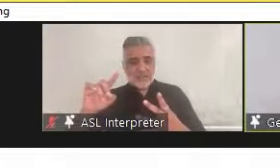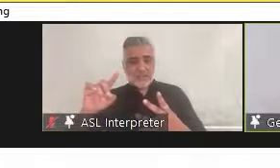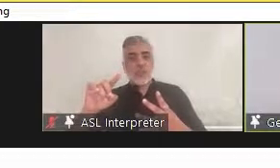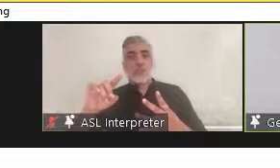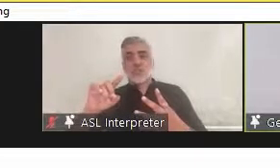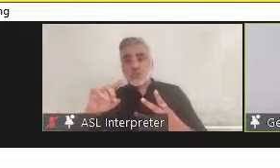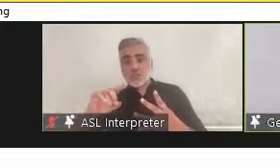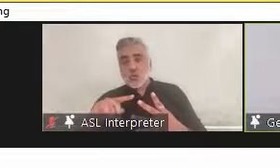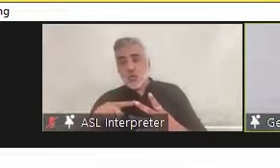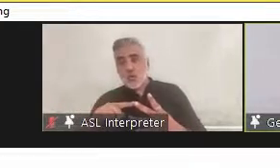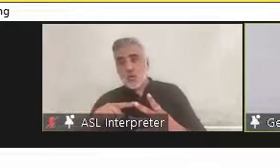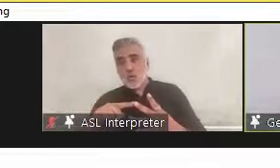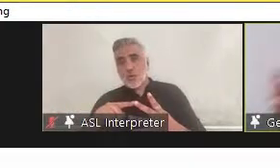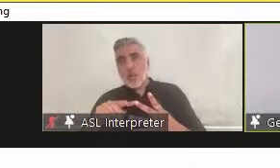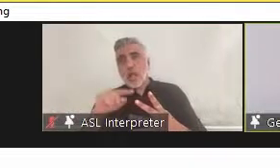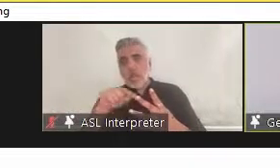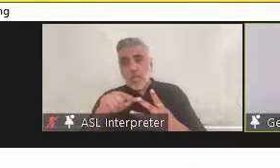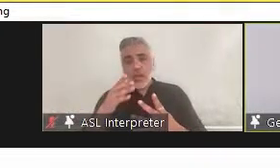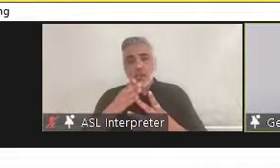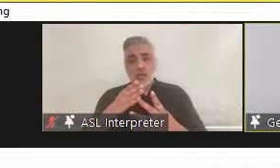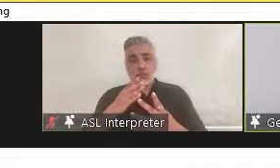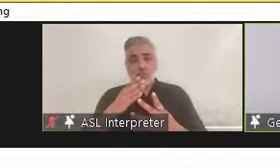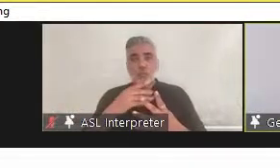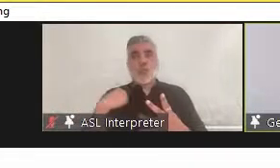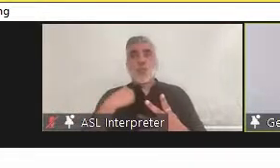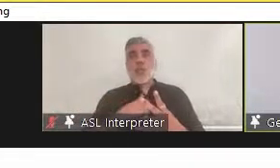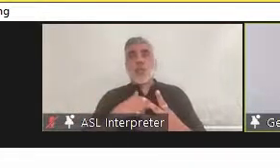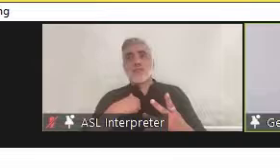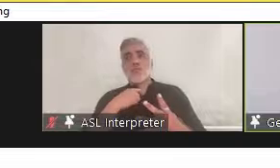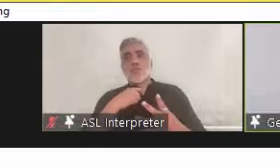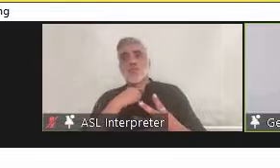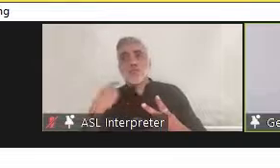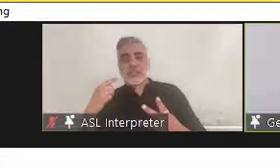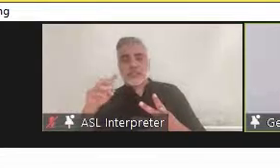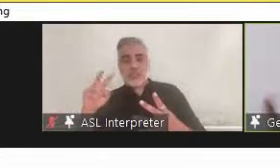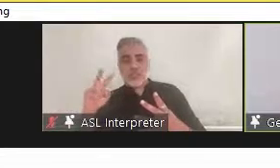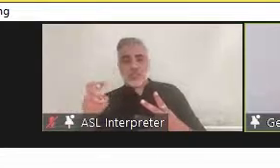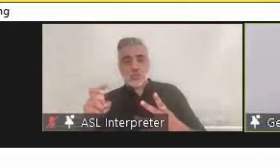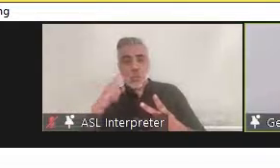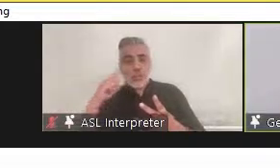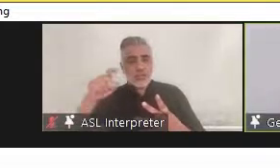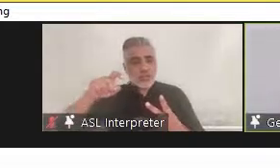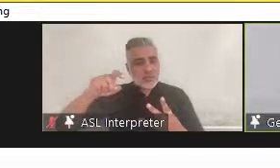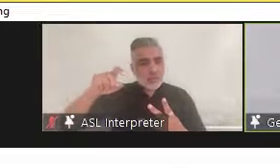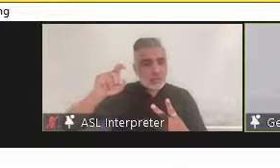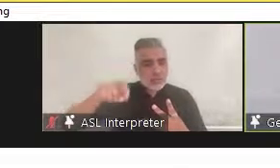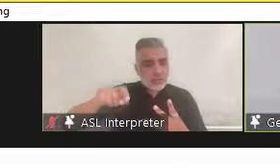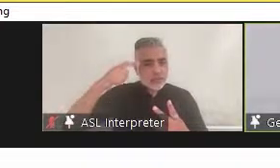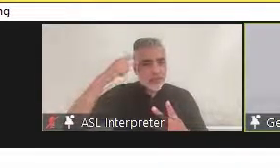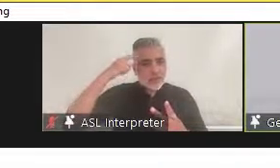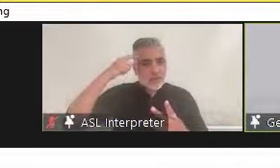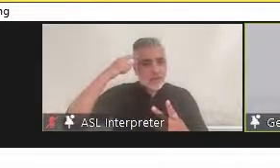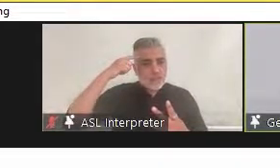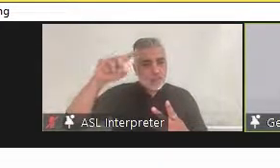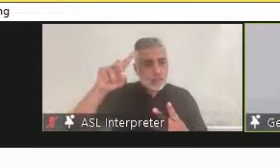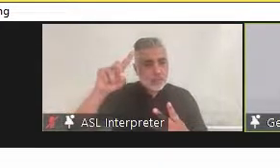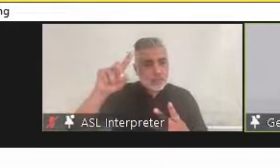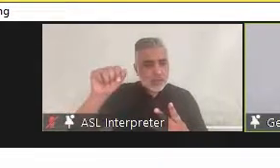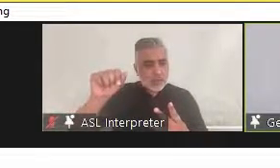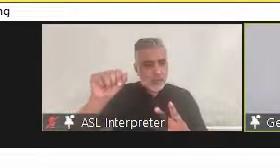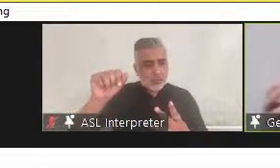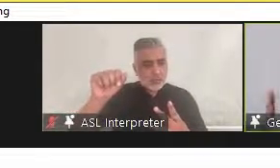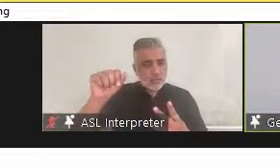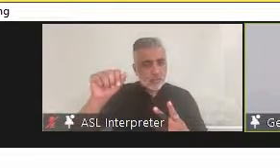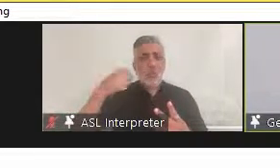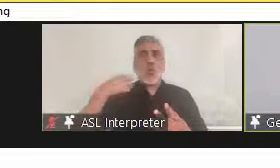that component, we have also addressed issues of the needs of the disabled.